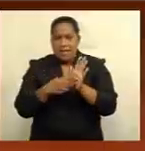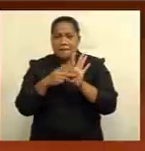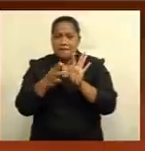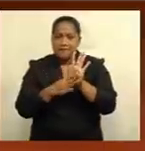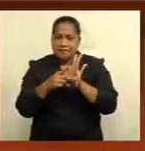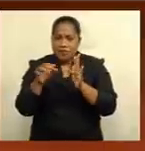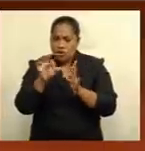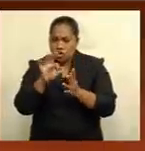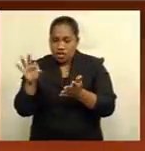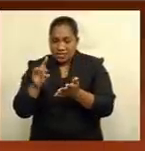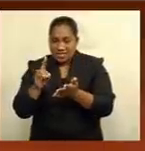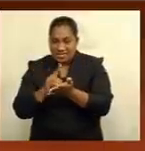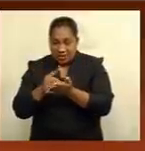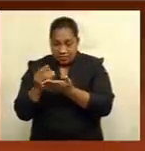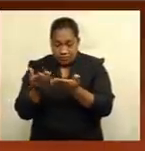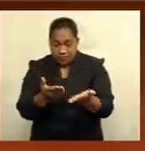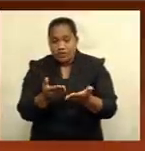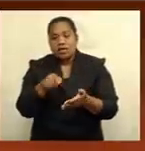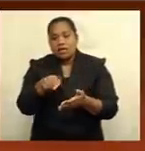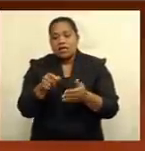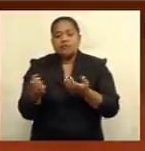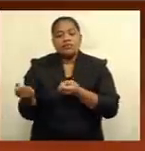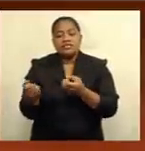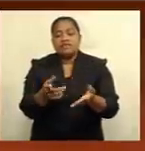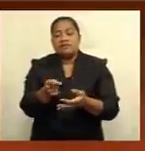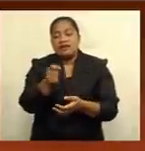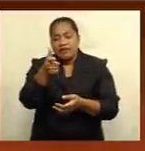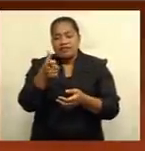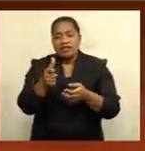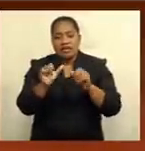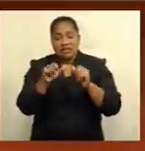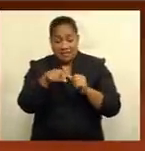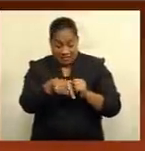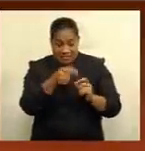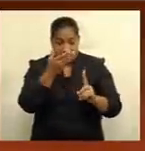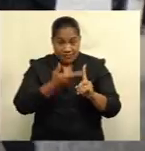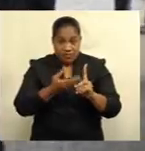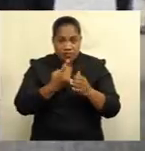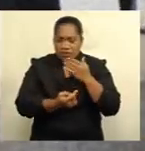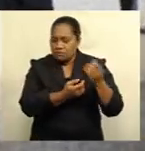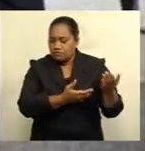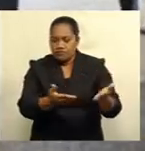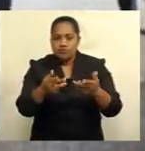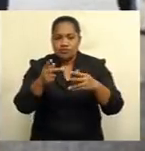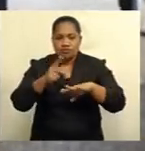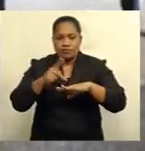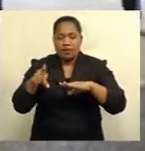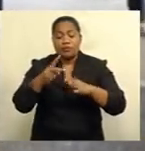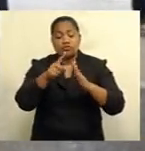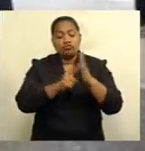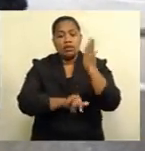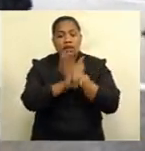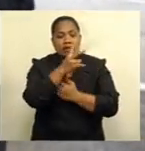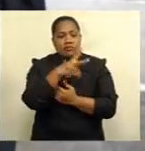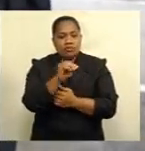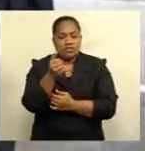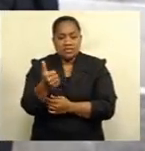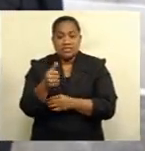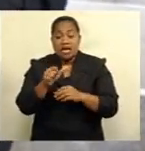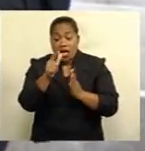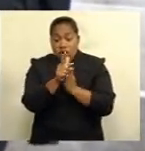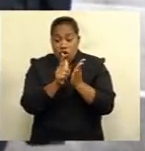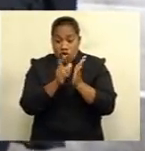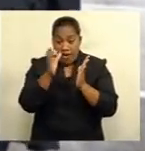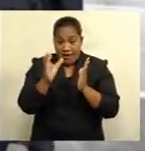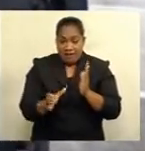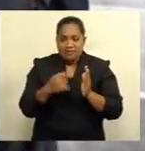was issued after the defendant made his statement in Parliament on July 26th. Bulitavu's lawyer Sushil Sharma says